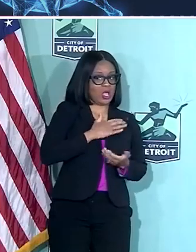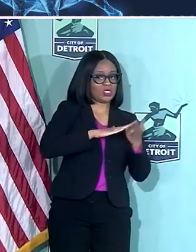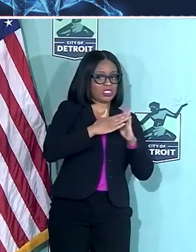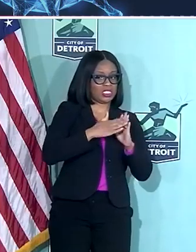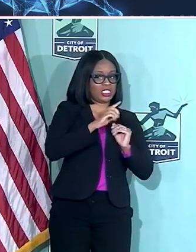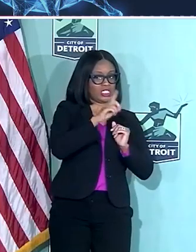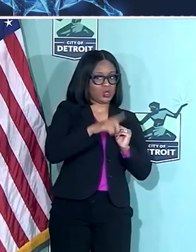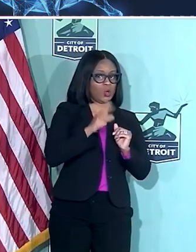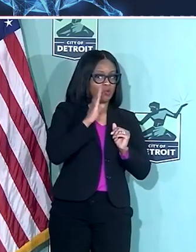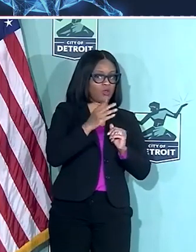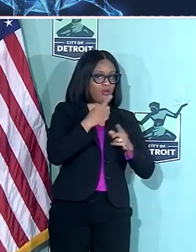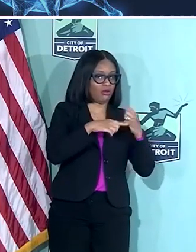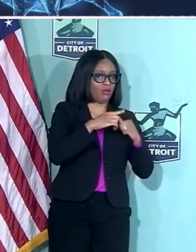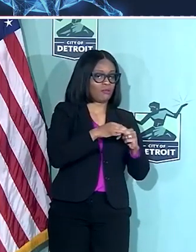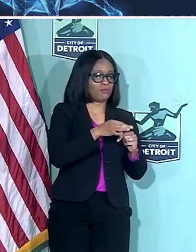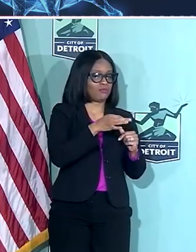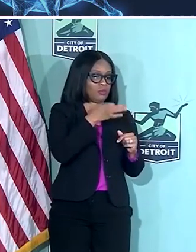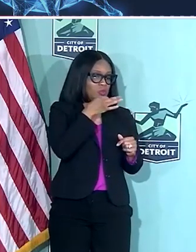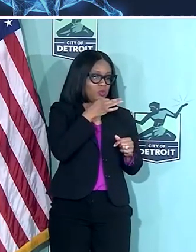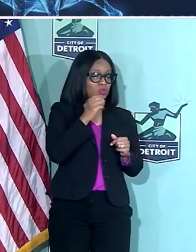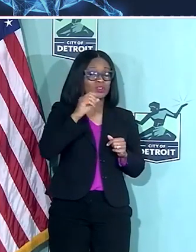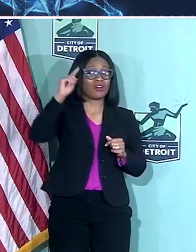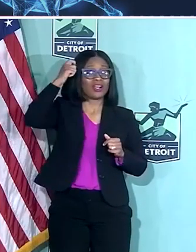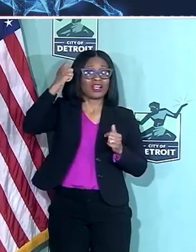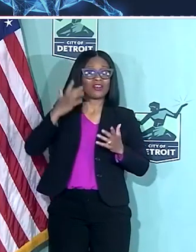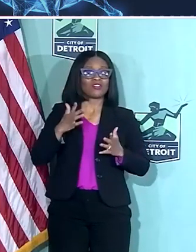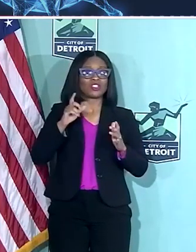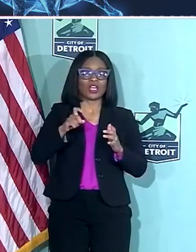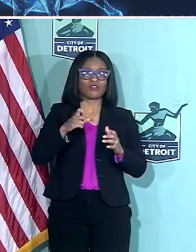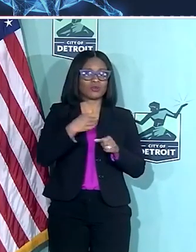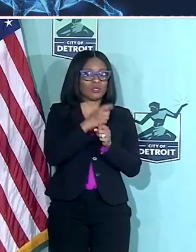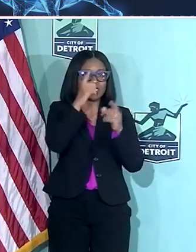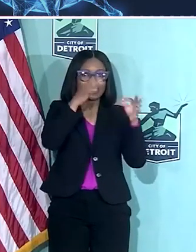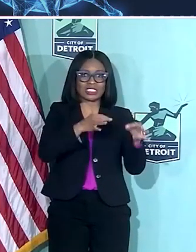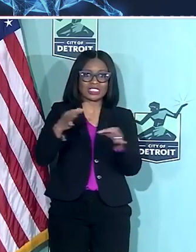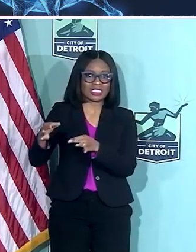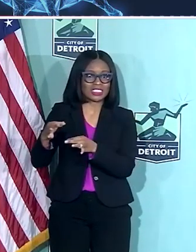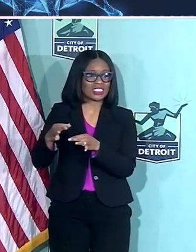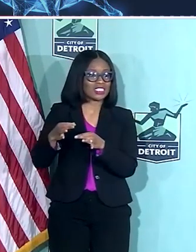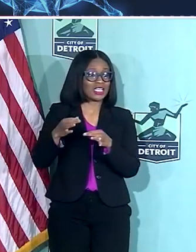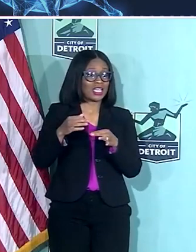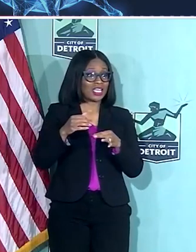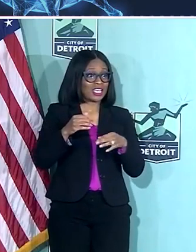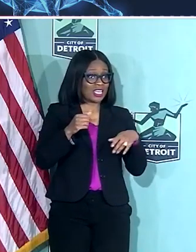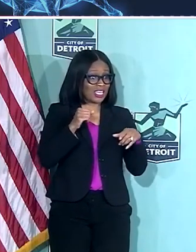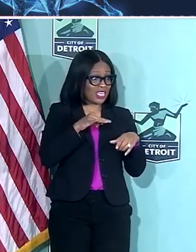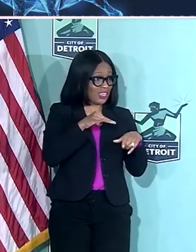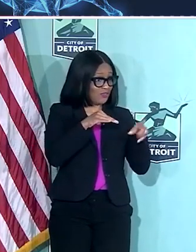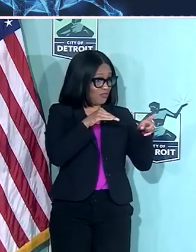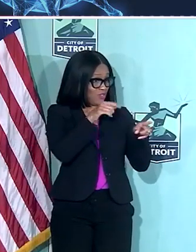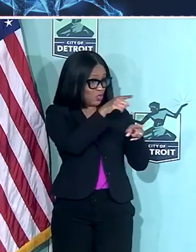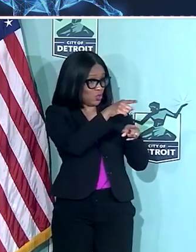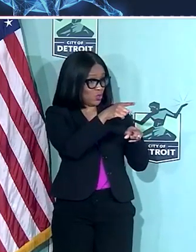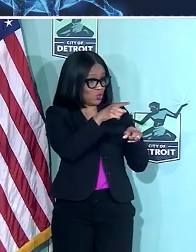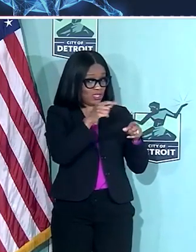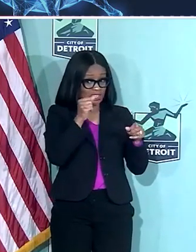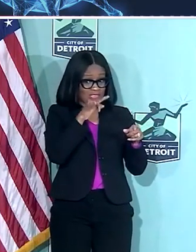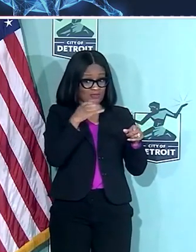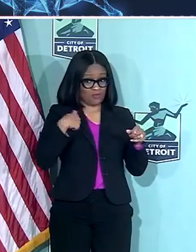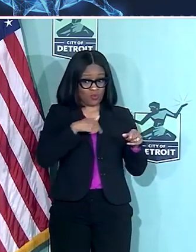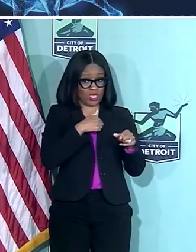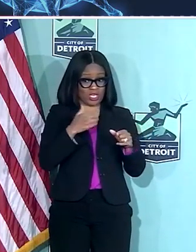now. But in our case, the governor's got to make a decision on a region. And if we have the problems you're talking about in the surrounding suburbs not being as